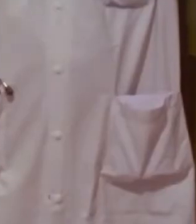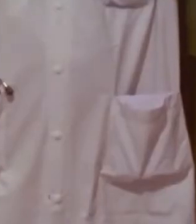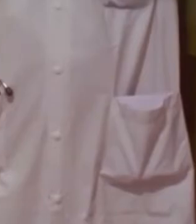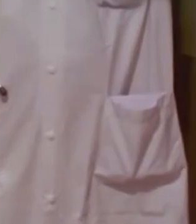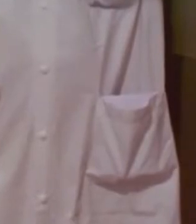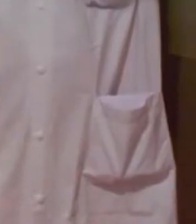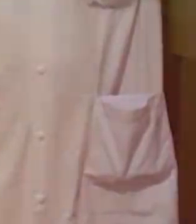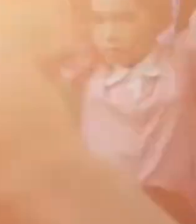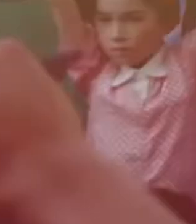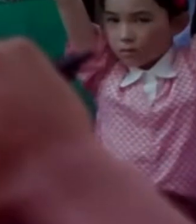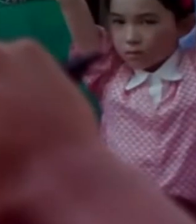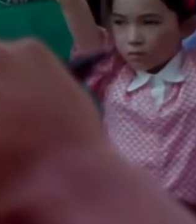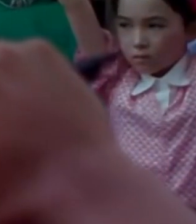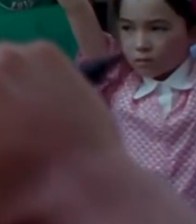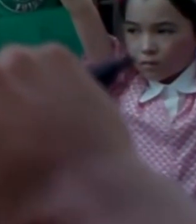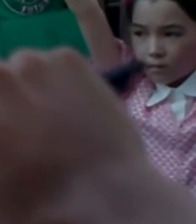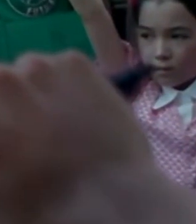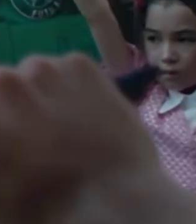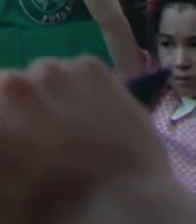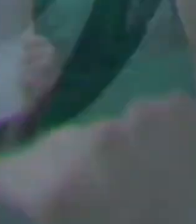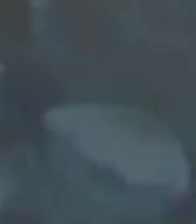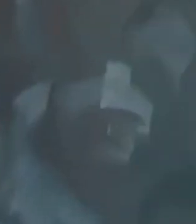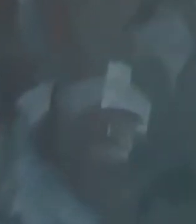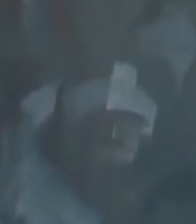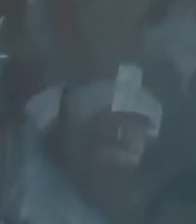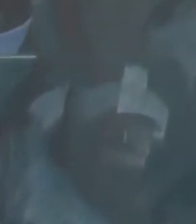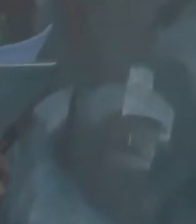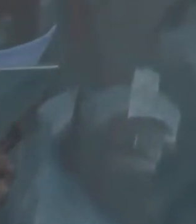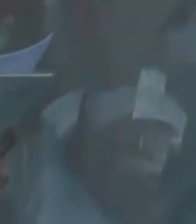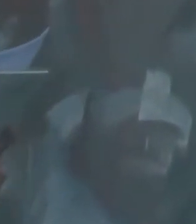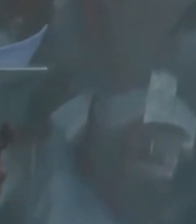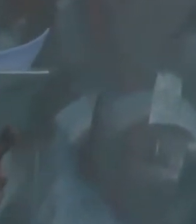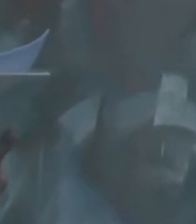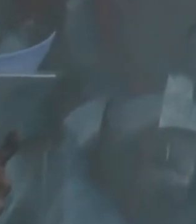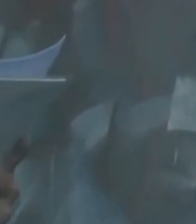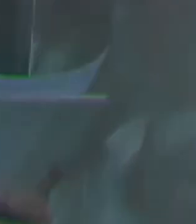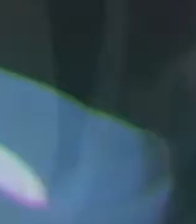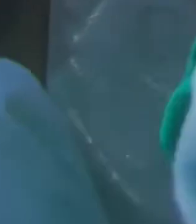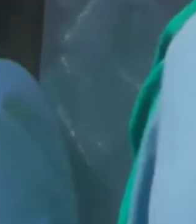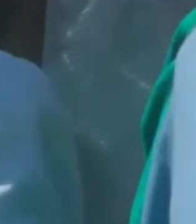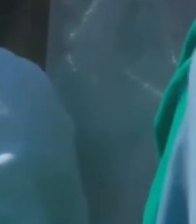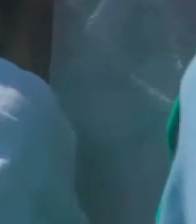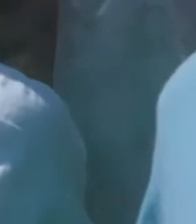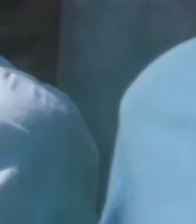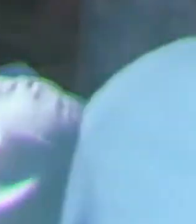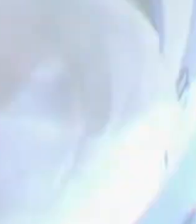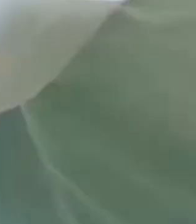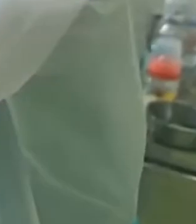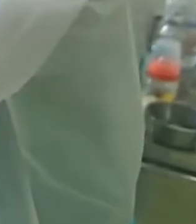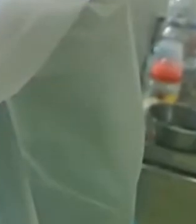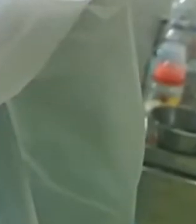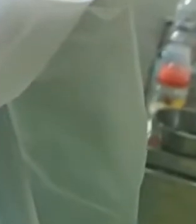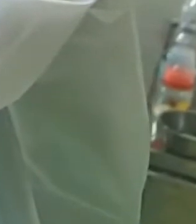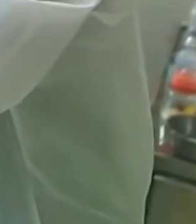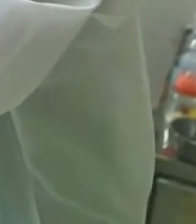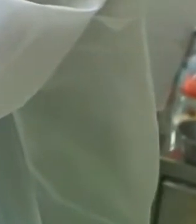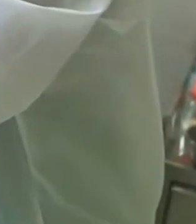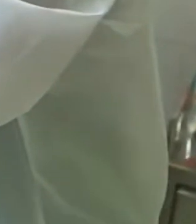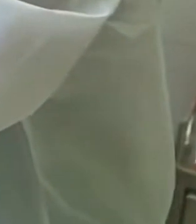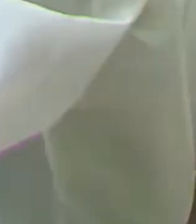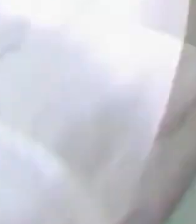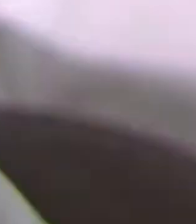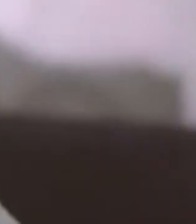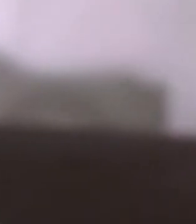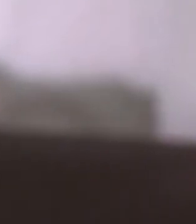of rising hatred. Many are young women who have been on the front lines in mobilizing for justice and climate action, while